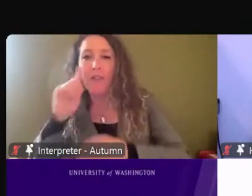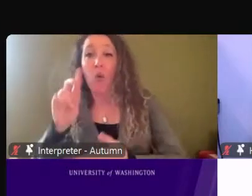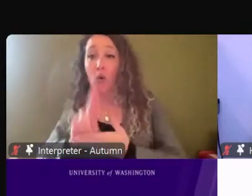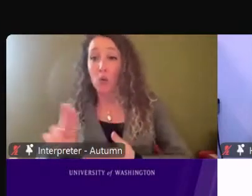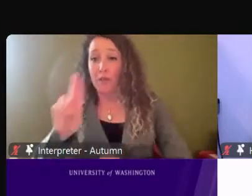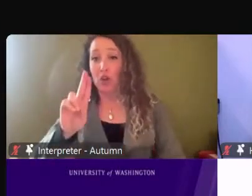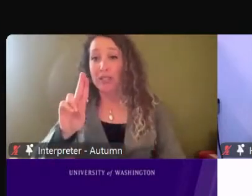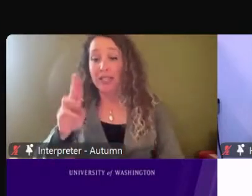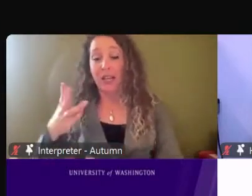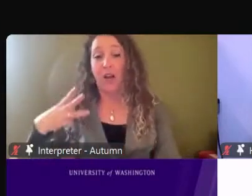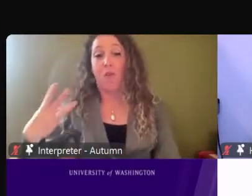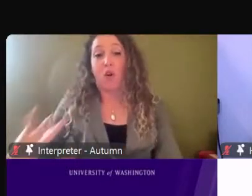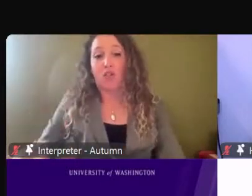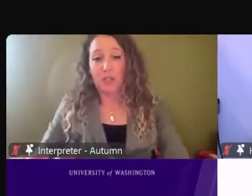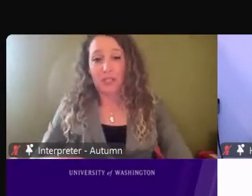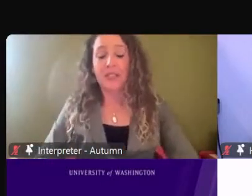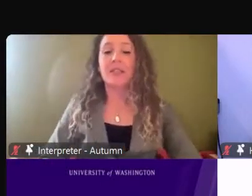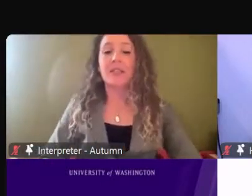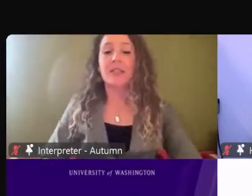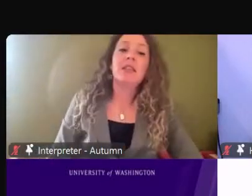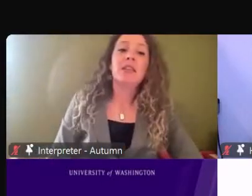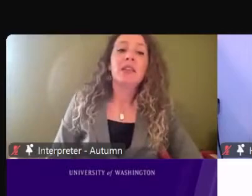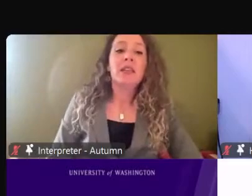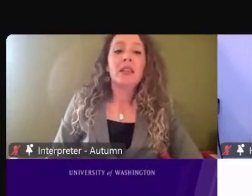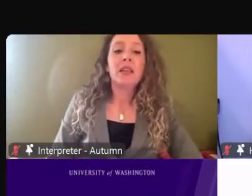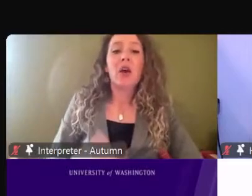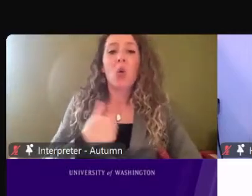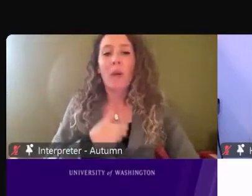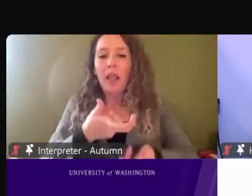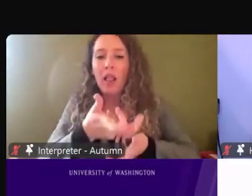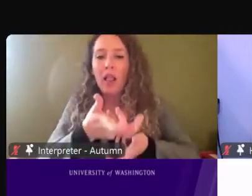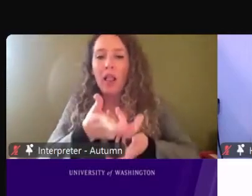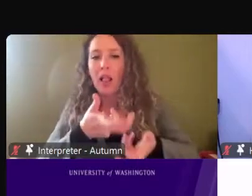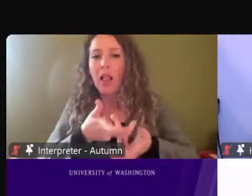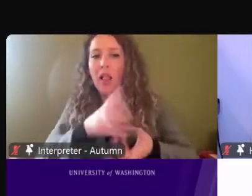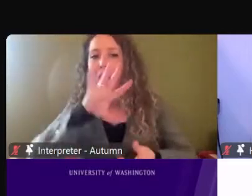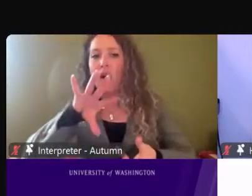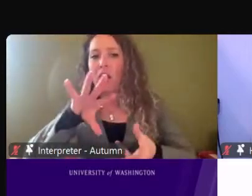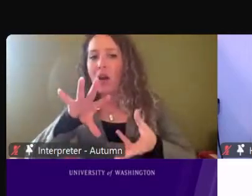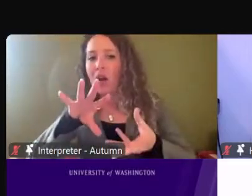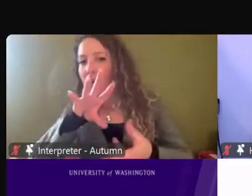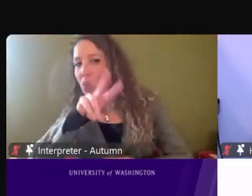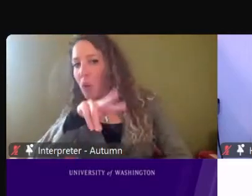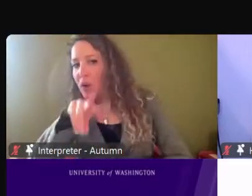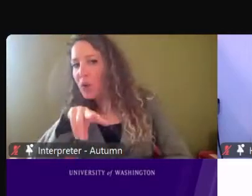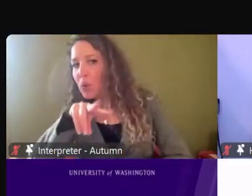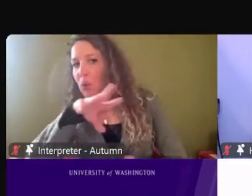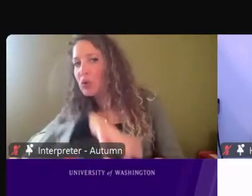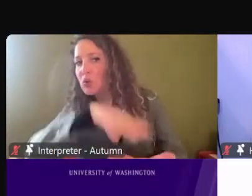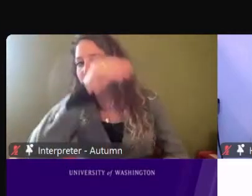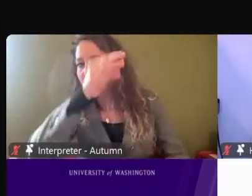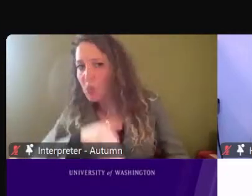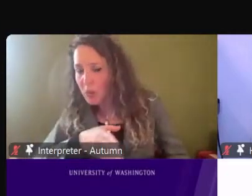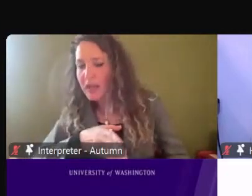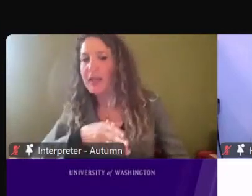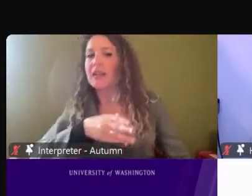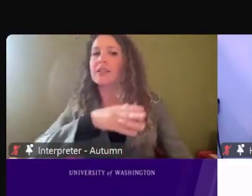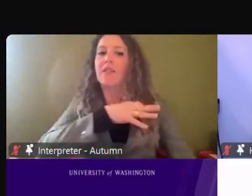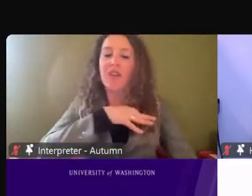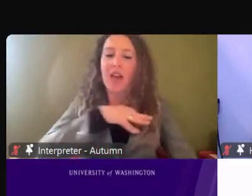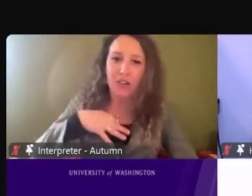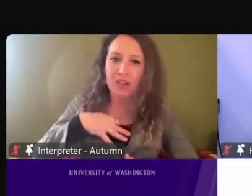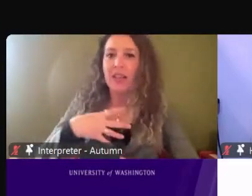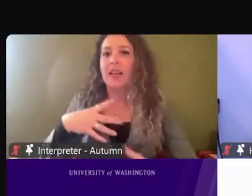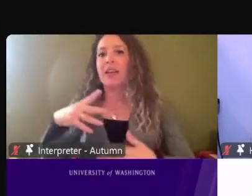of Washington. And we engaged with 22 students, staff, and faculty, all of whom identified as